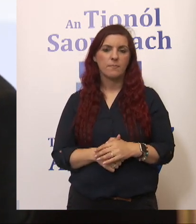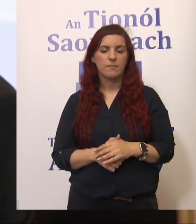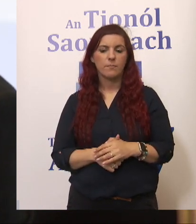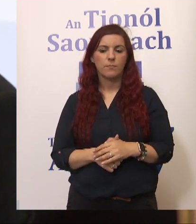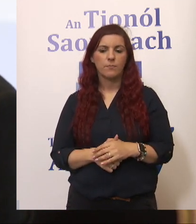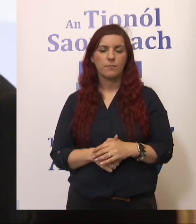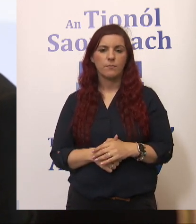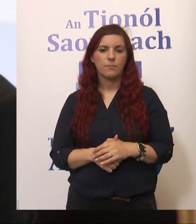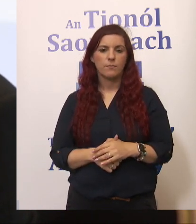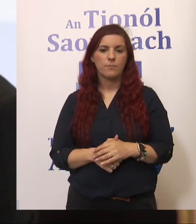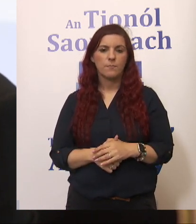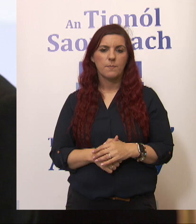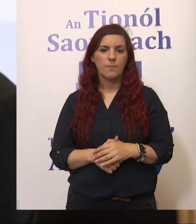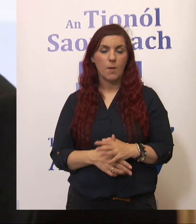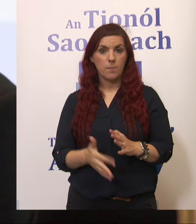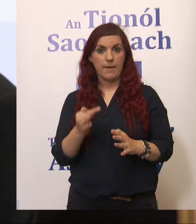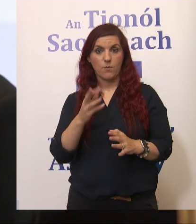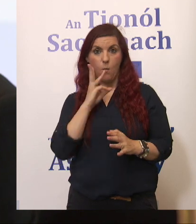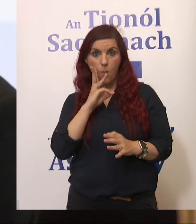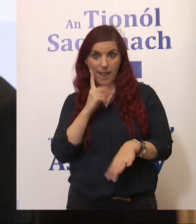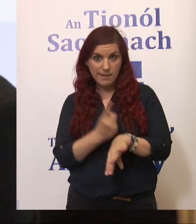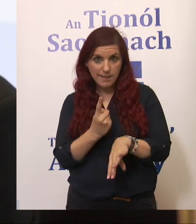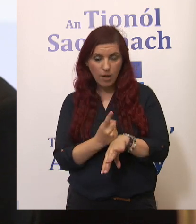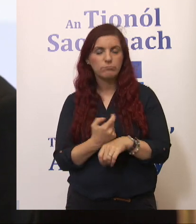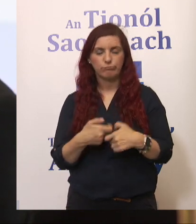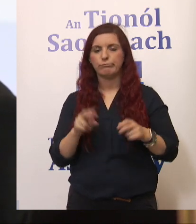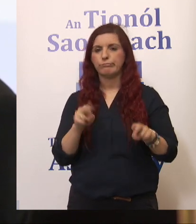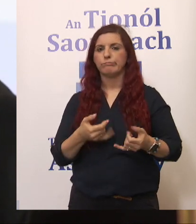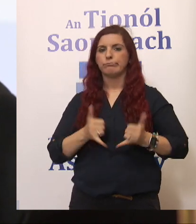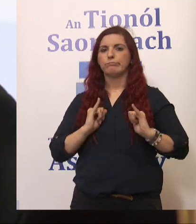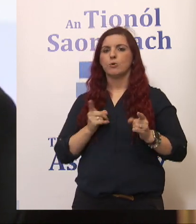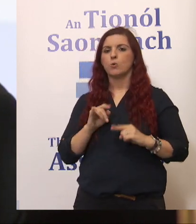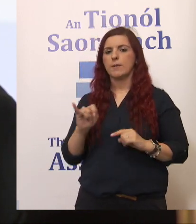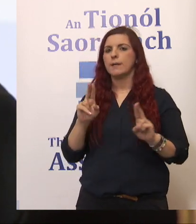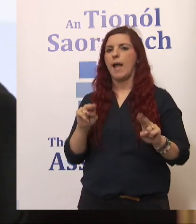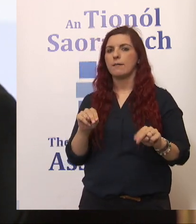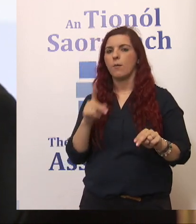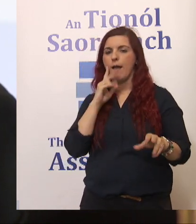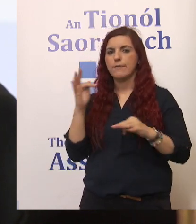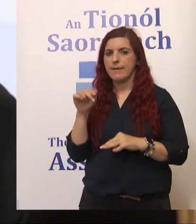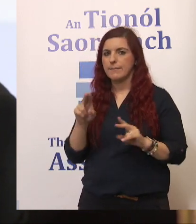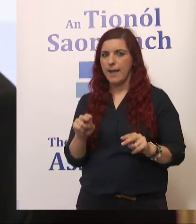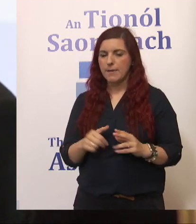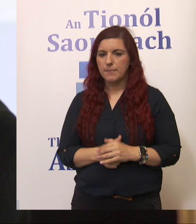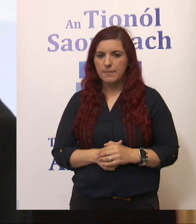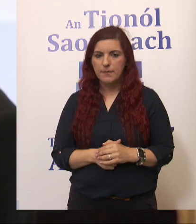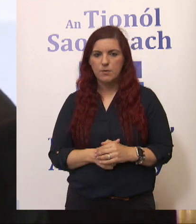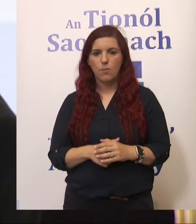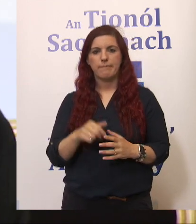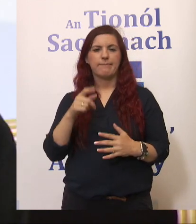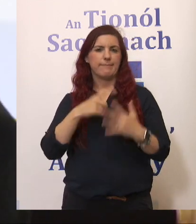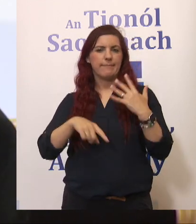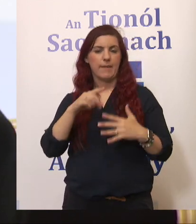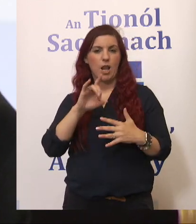But I think if the will is there to do that, it can be done. The logistics can be taken care of. So there are